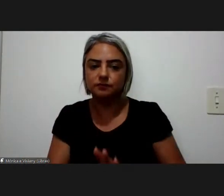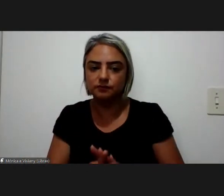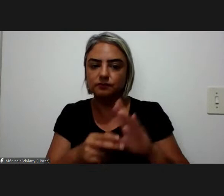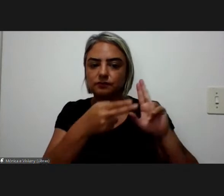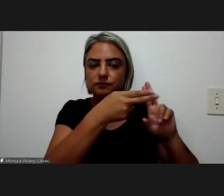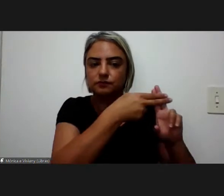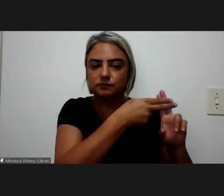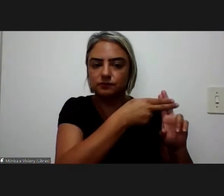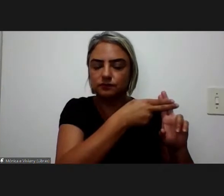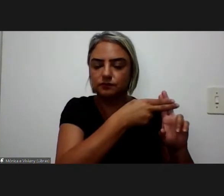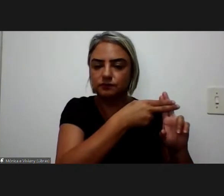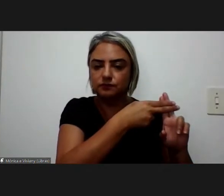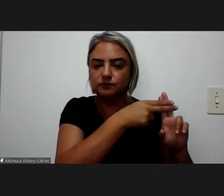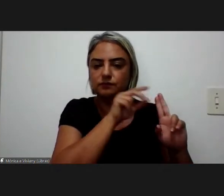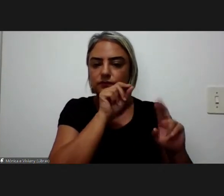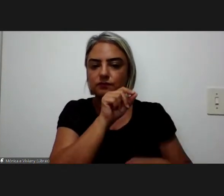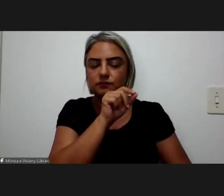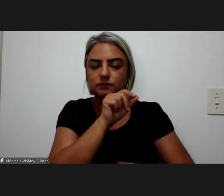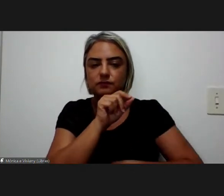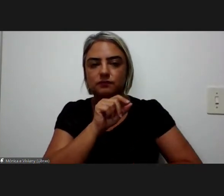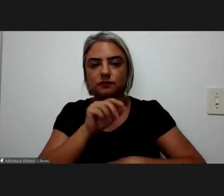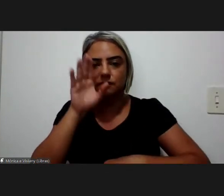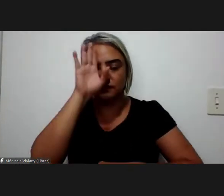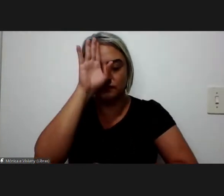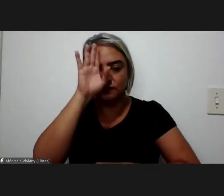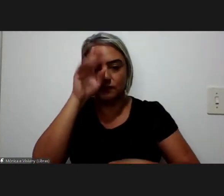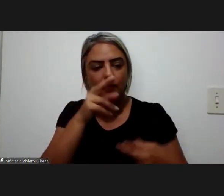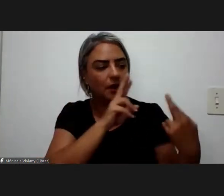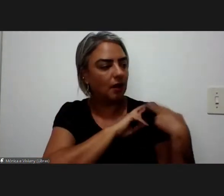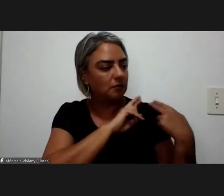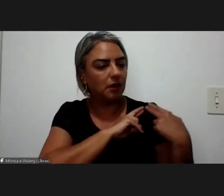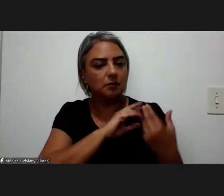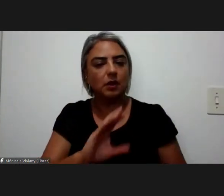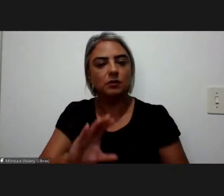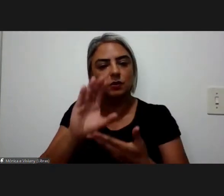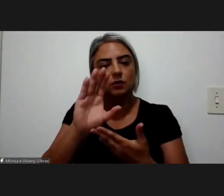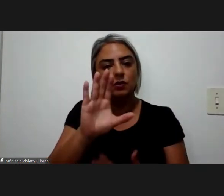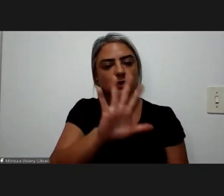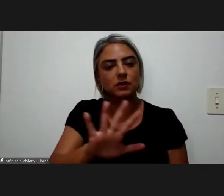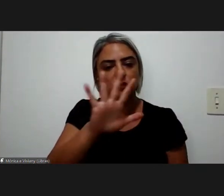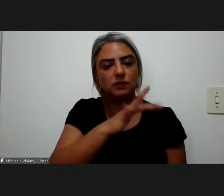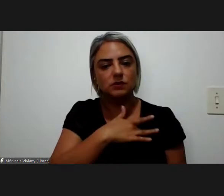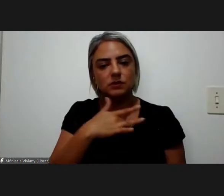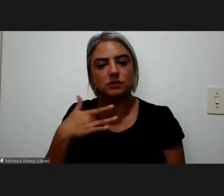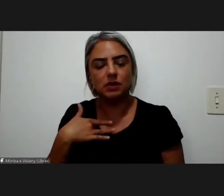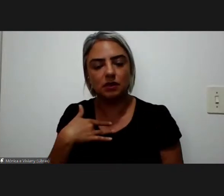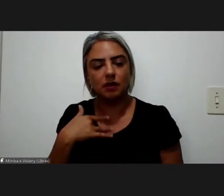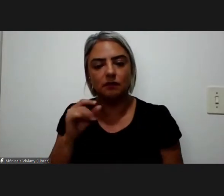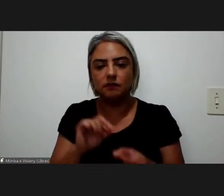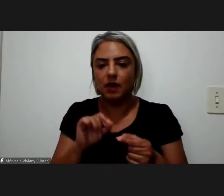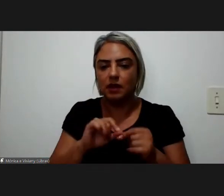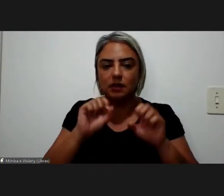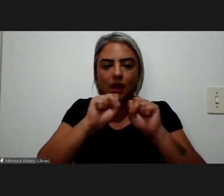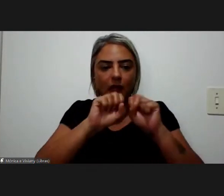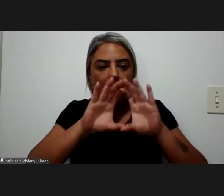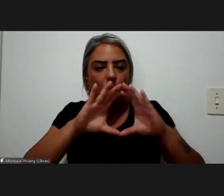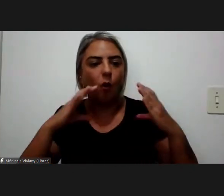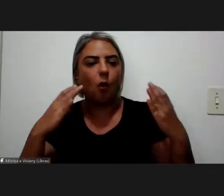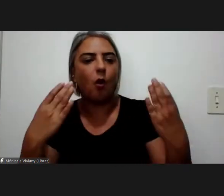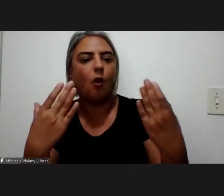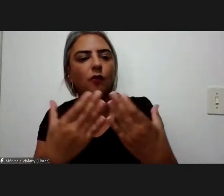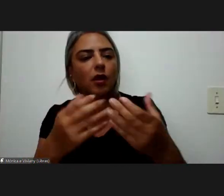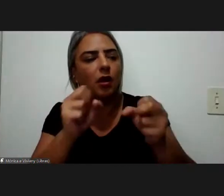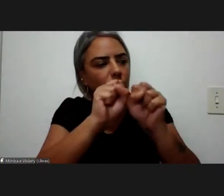8142, which talks about this management of SUS, pointing out beyond the many roles, the performance